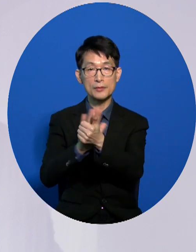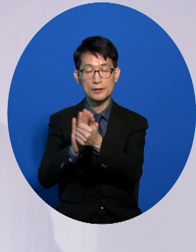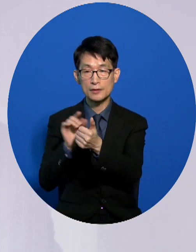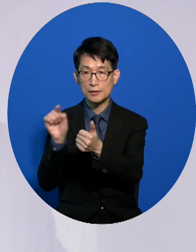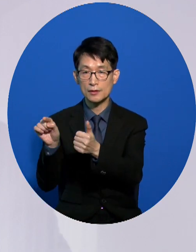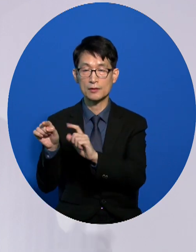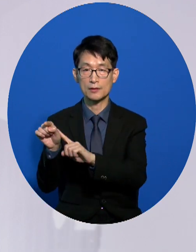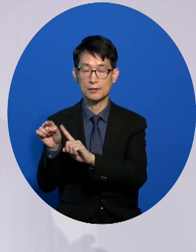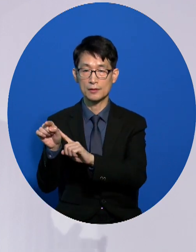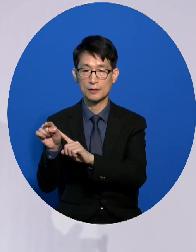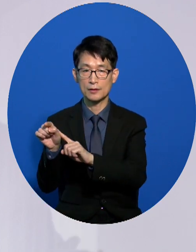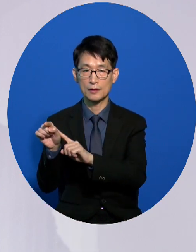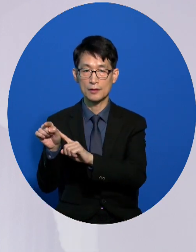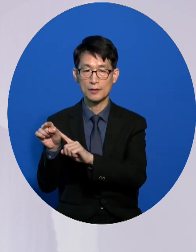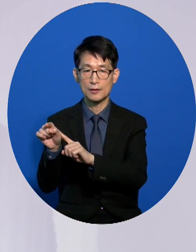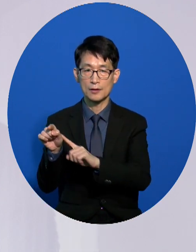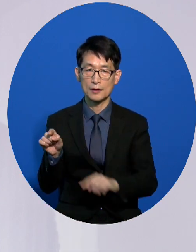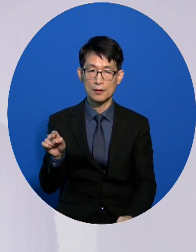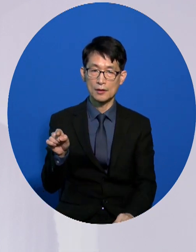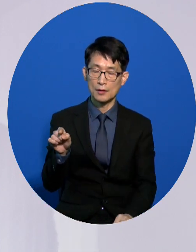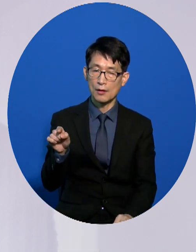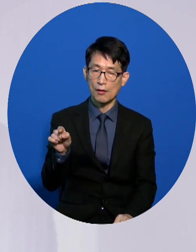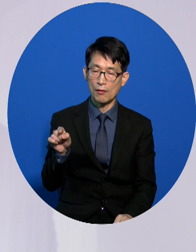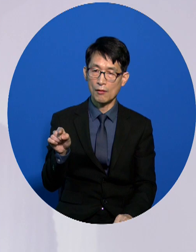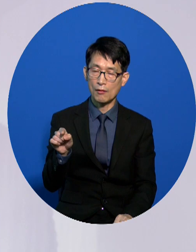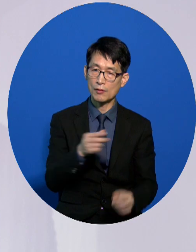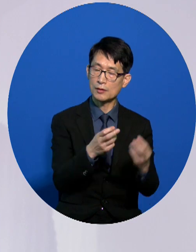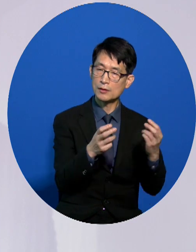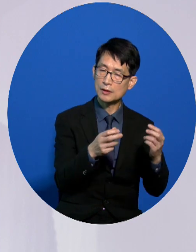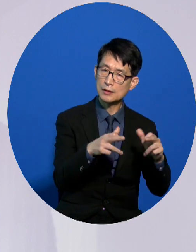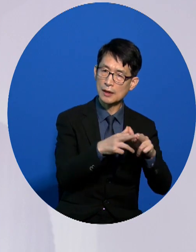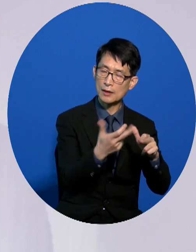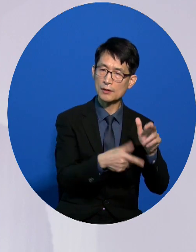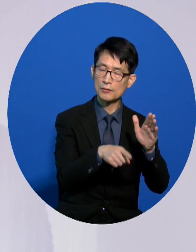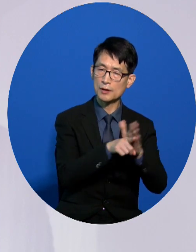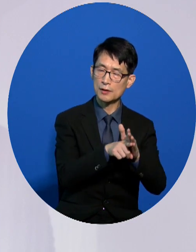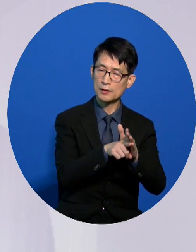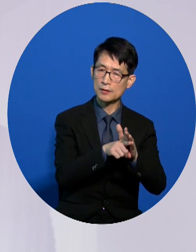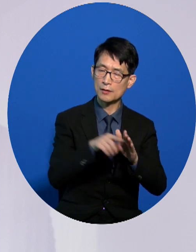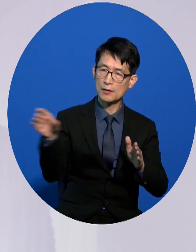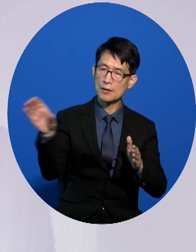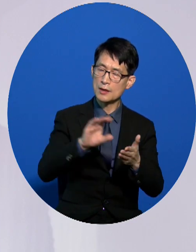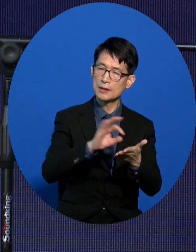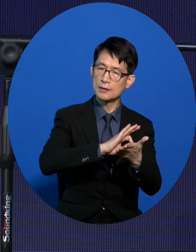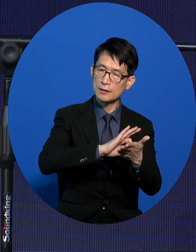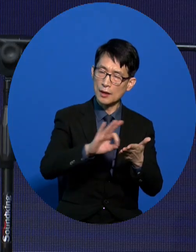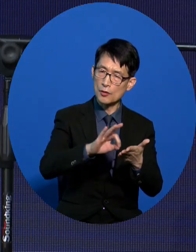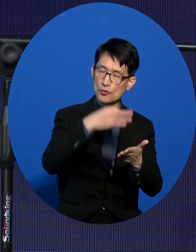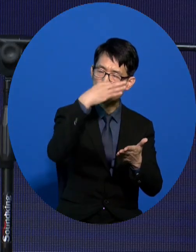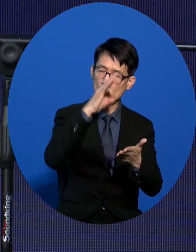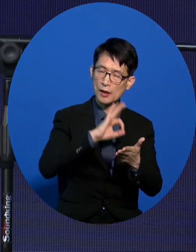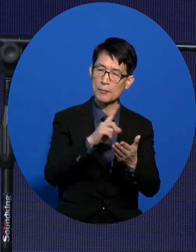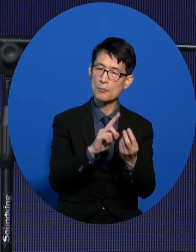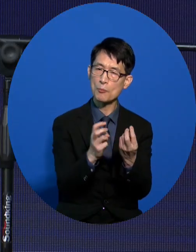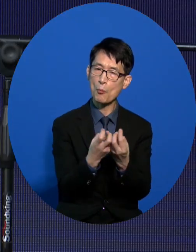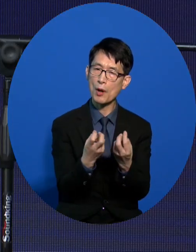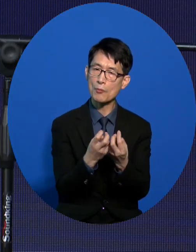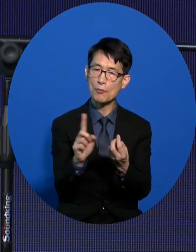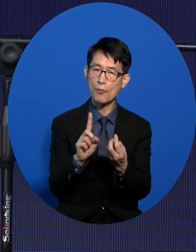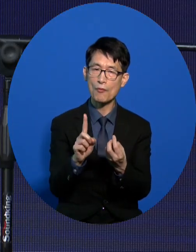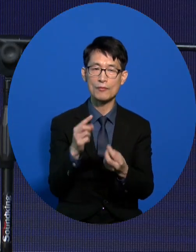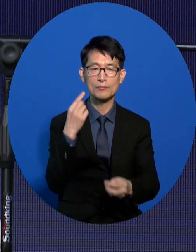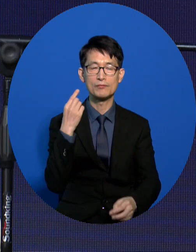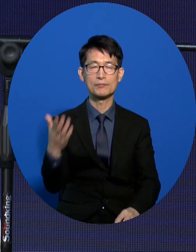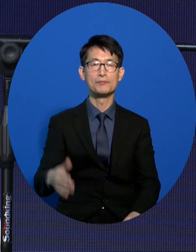with disabilities. So what do you think is the most efficient and effective way to provide